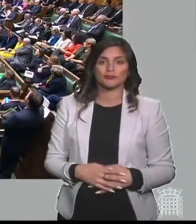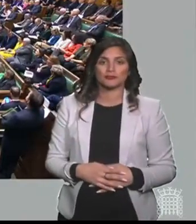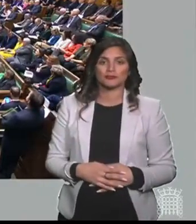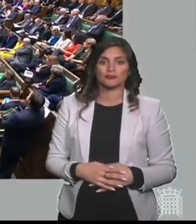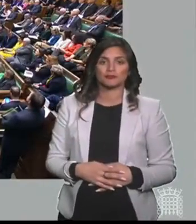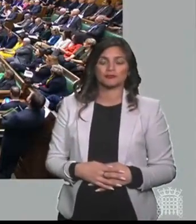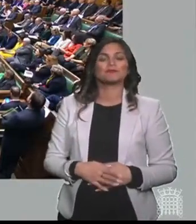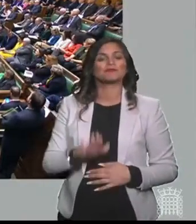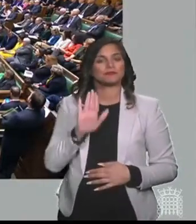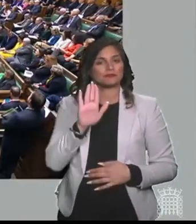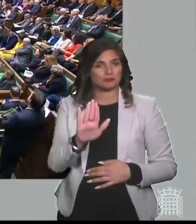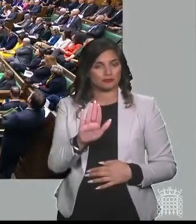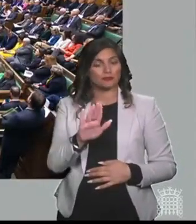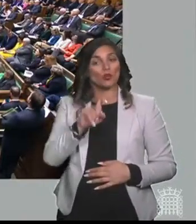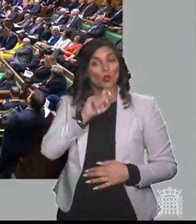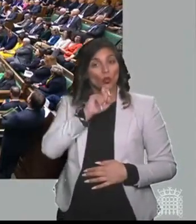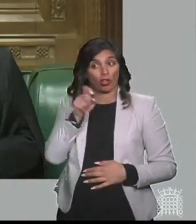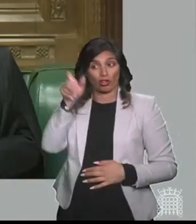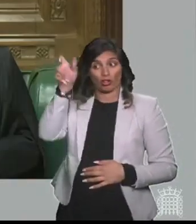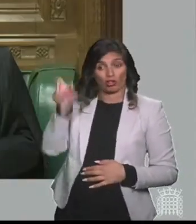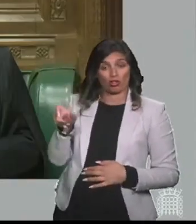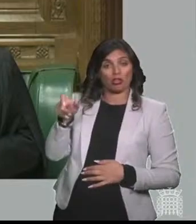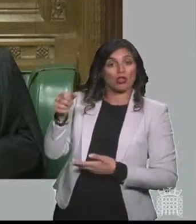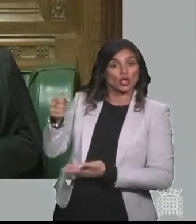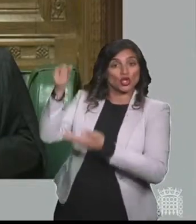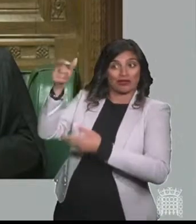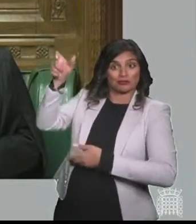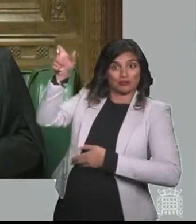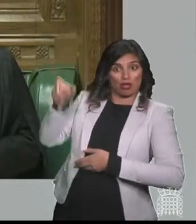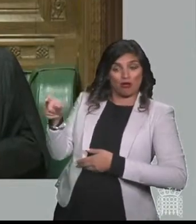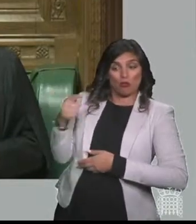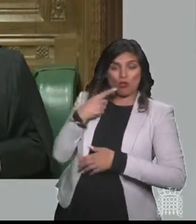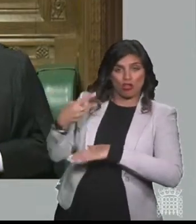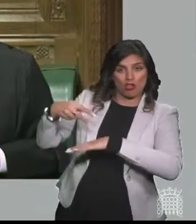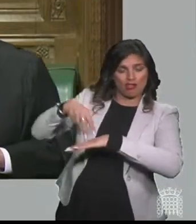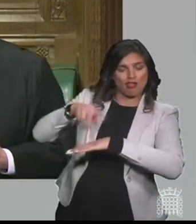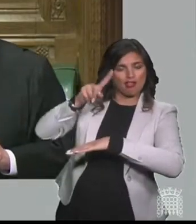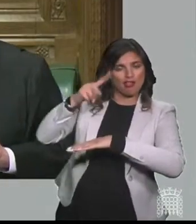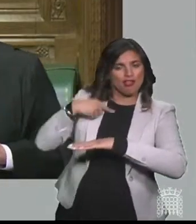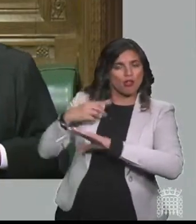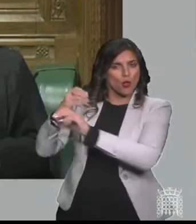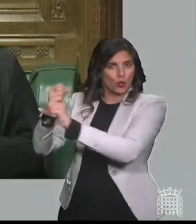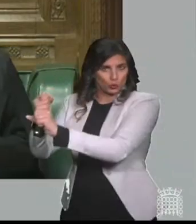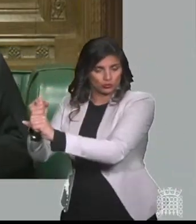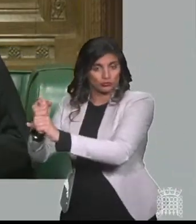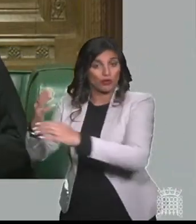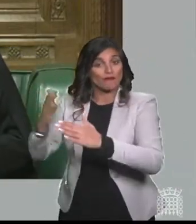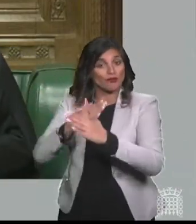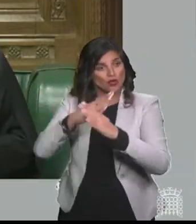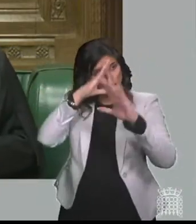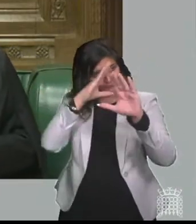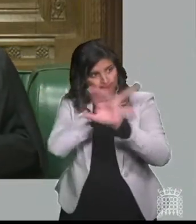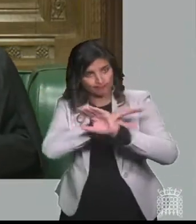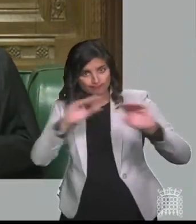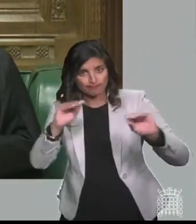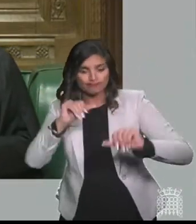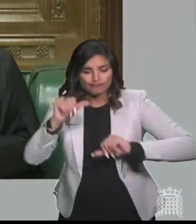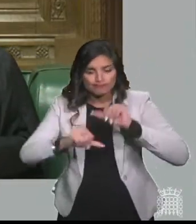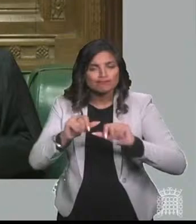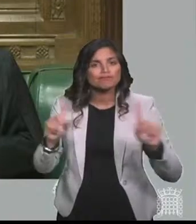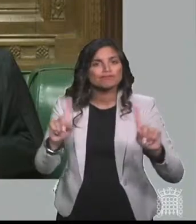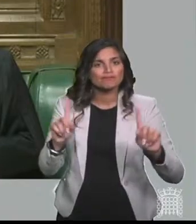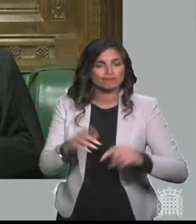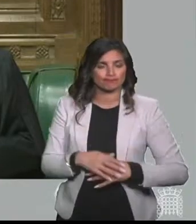Before I call the Chancellor, it may help the House if I set out how proceedings on the autumn statement will unfold. Once